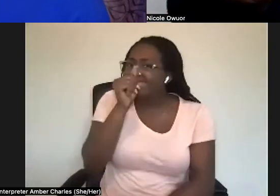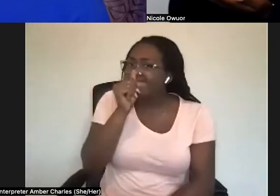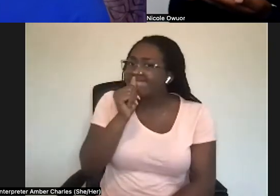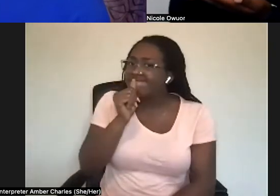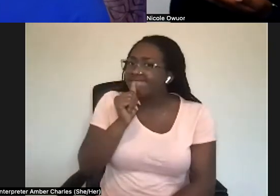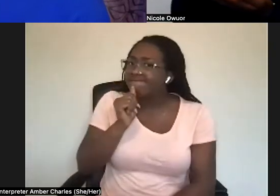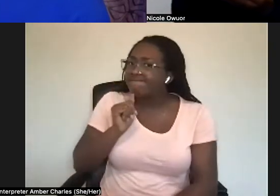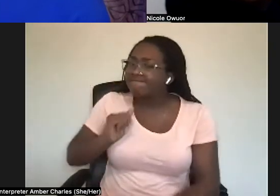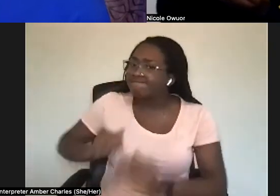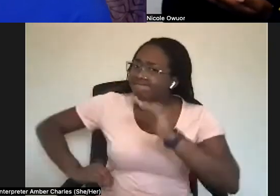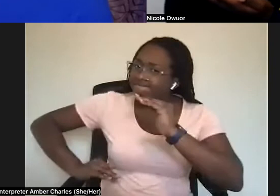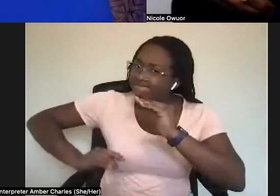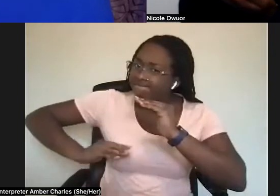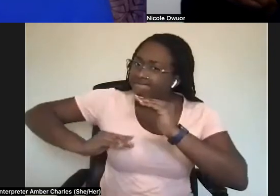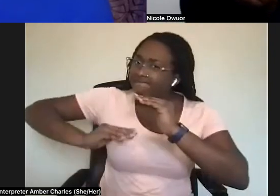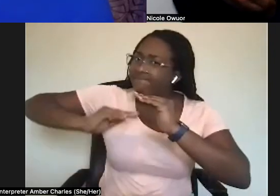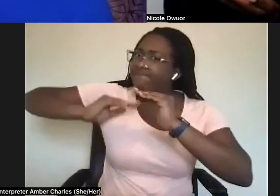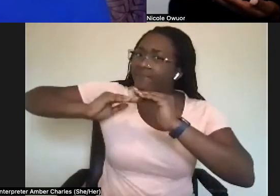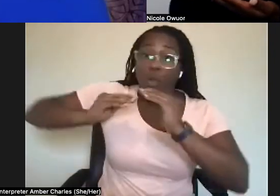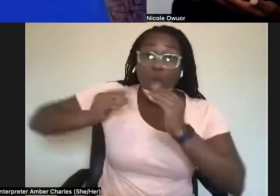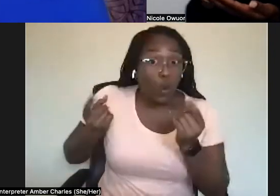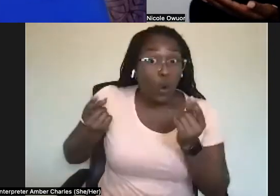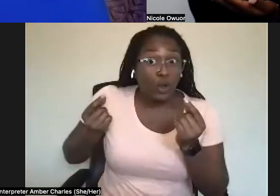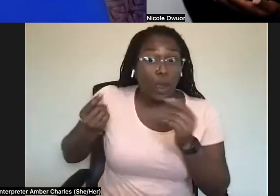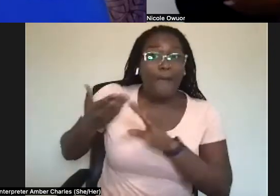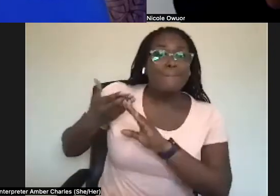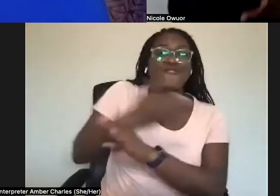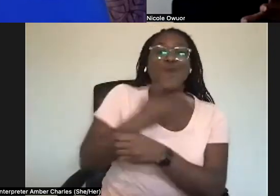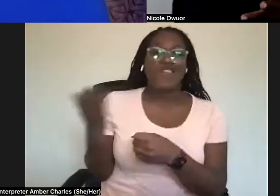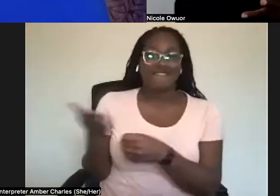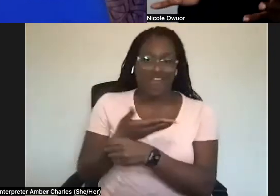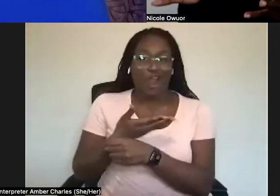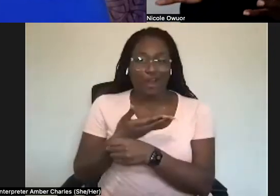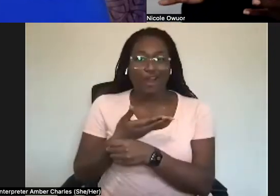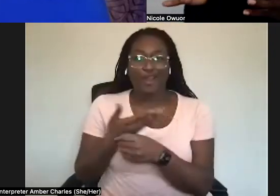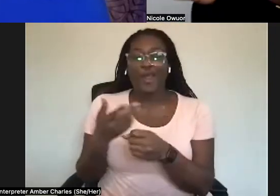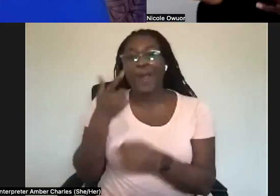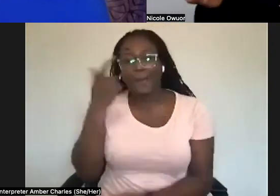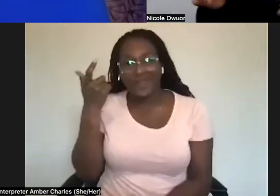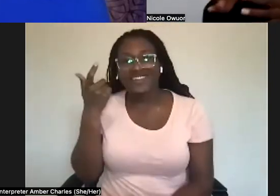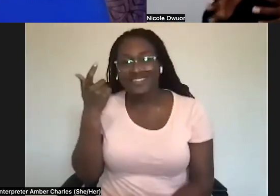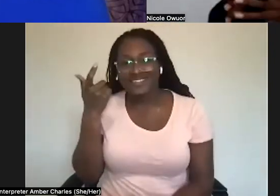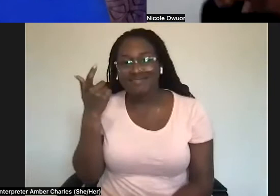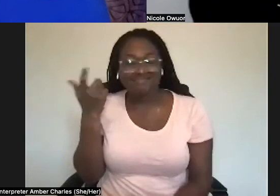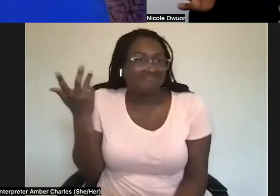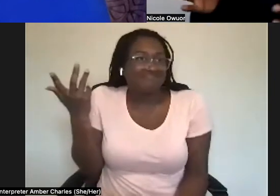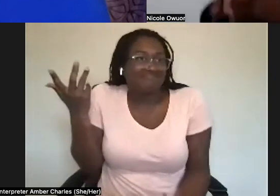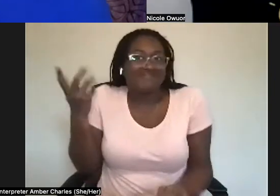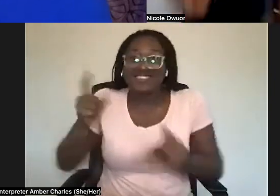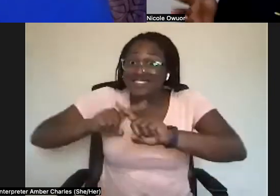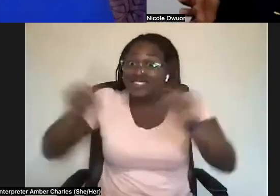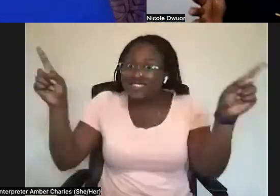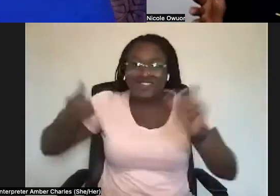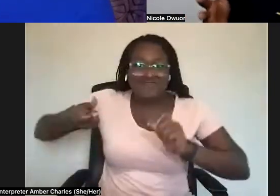do before they even fire you, because that's a whole different mess that